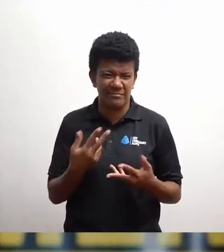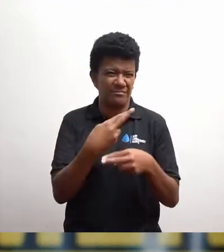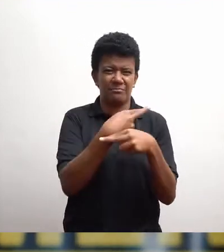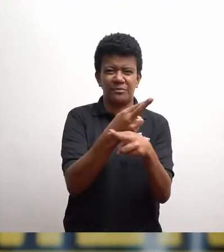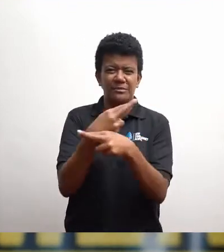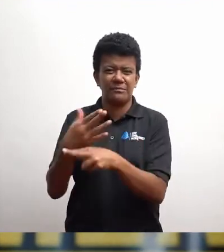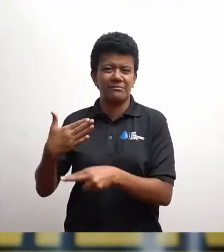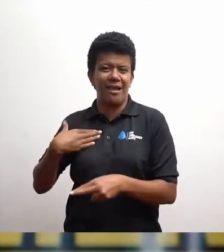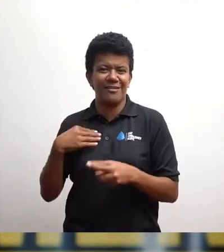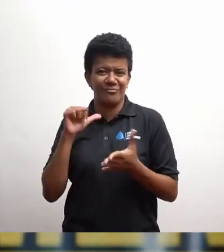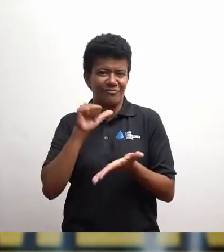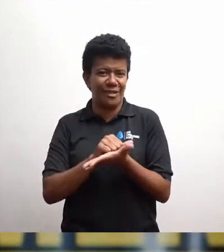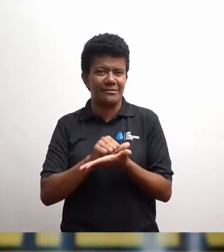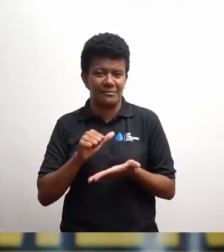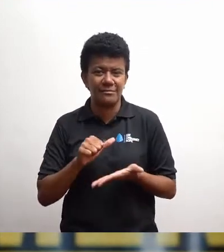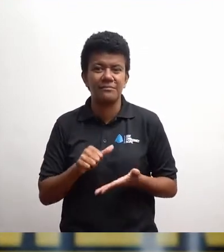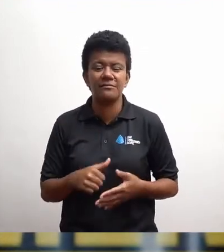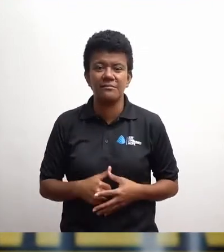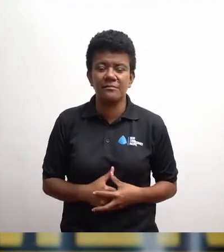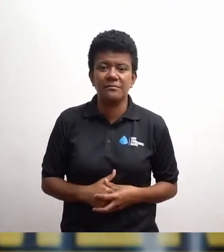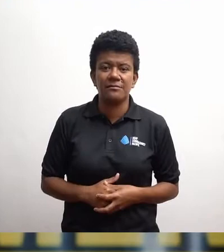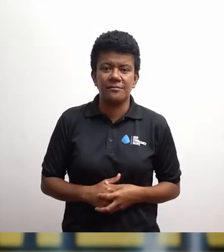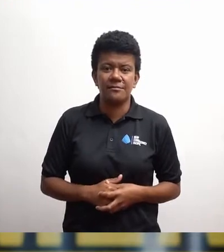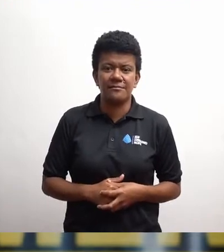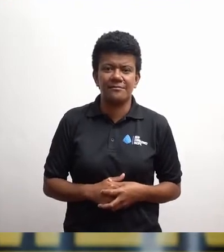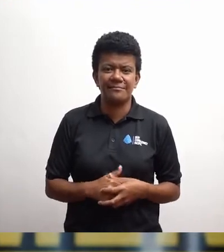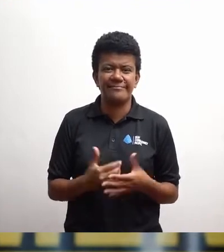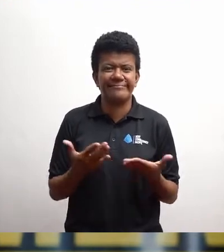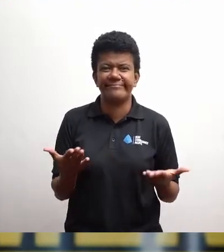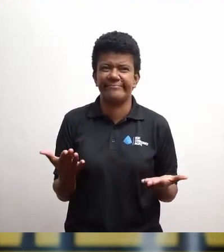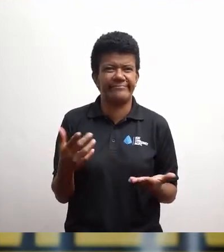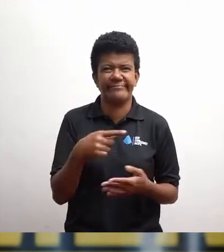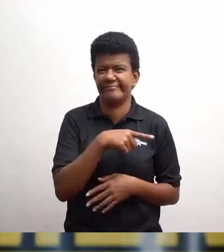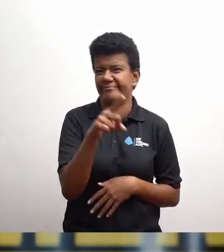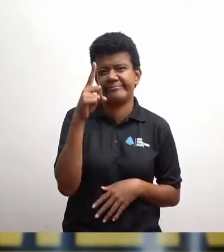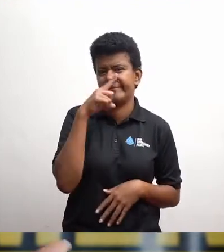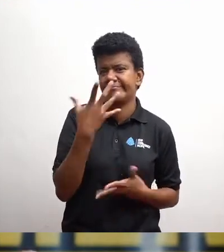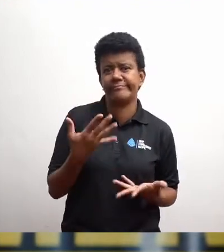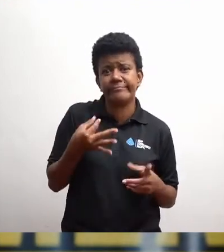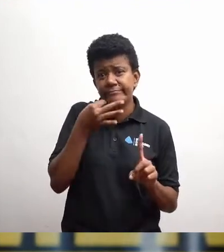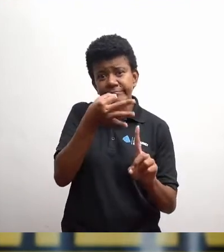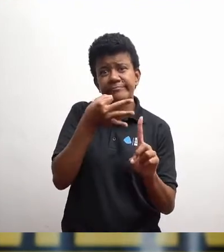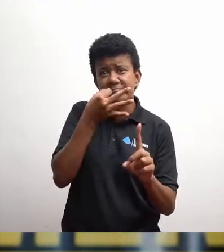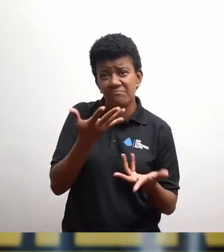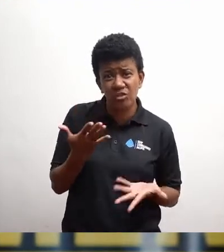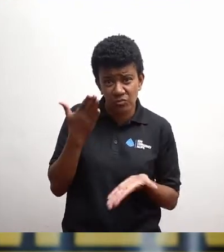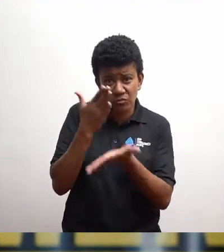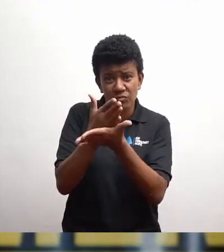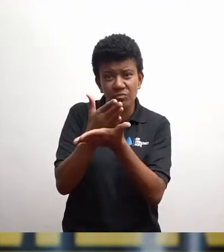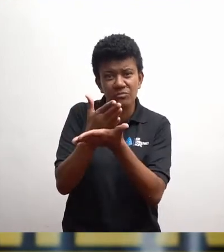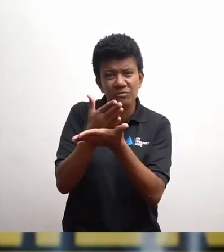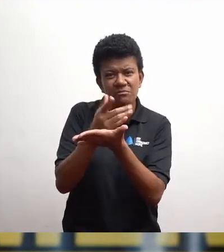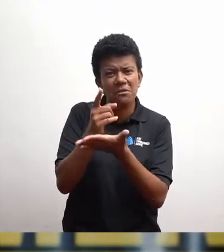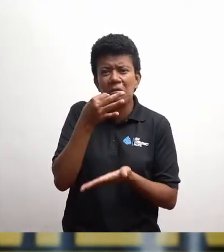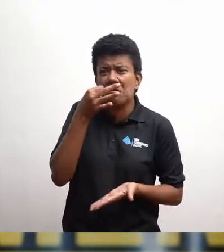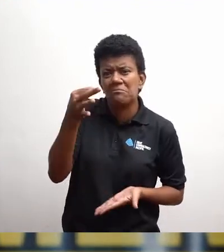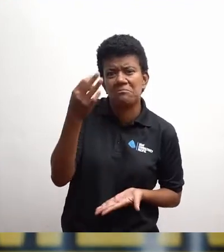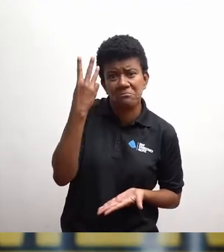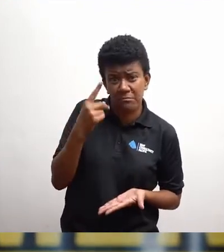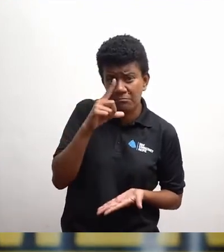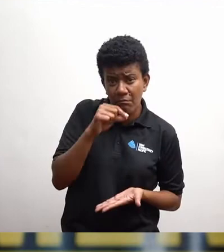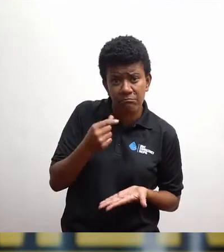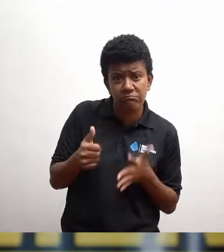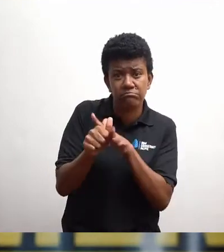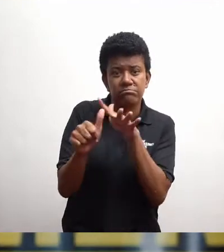reproductive health and rights. And we have to say, is it true? Does it actually work that way? Or is it only certain women that can access these systems